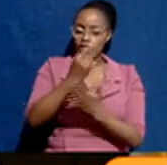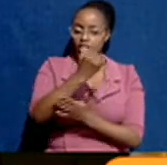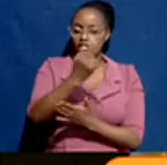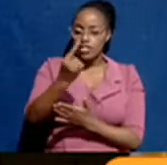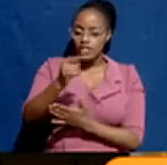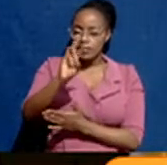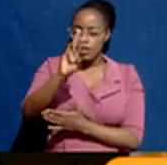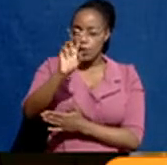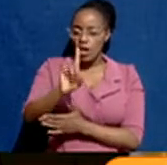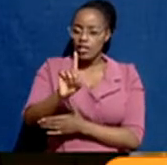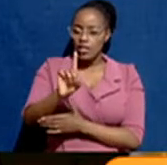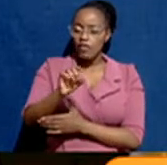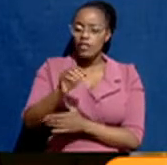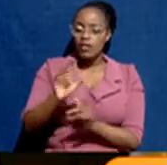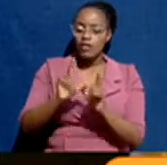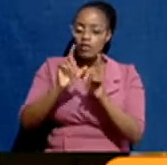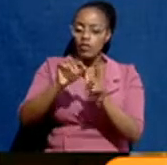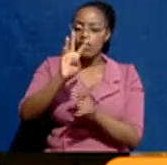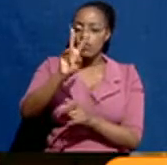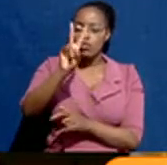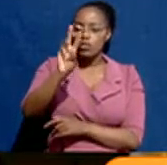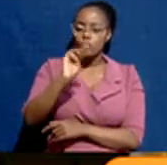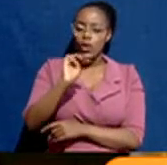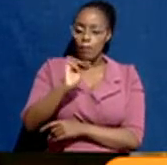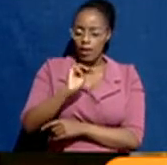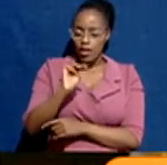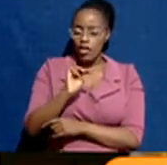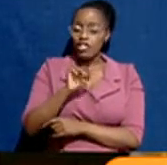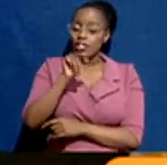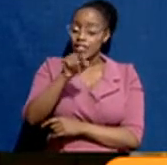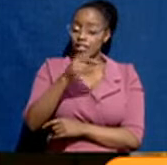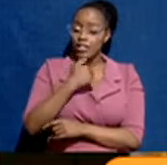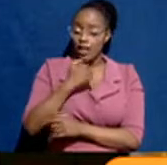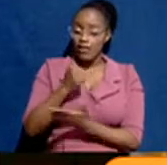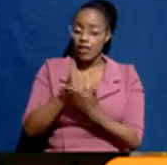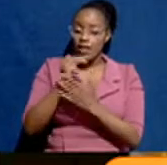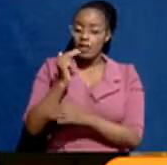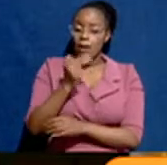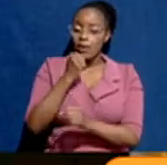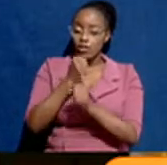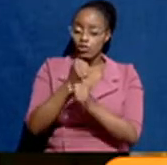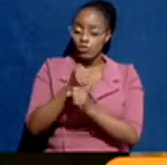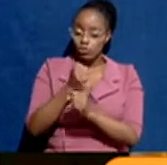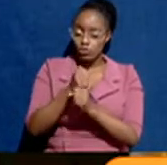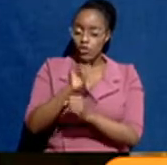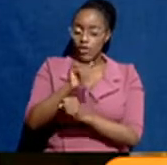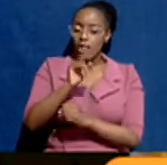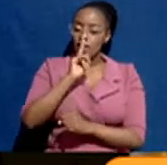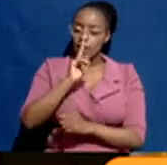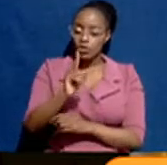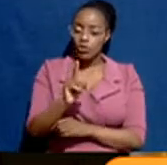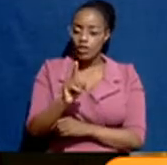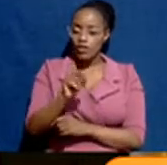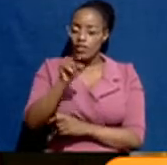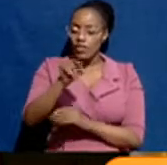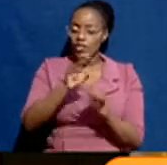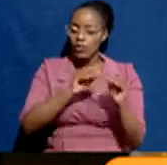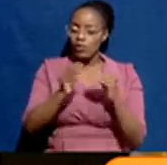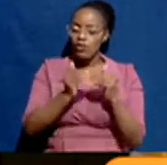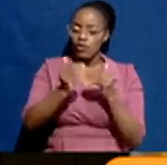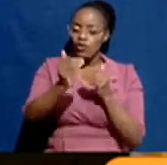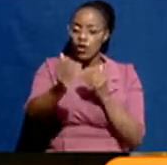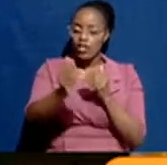ward is awarded 42 million. This has really helped us to do so. So I'm very sure that going